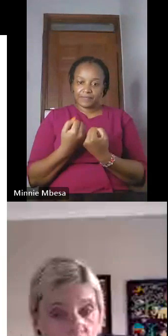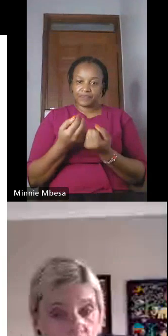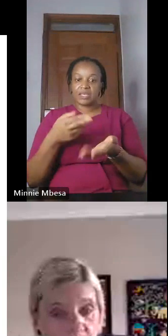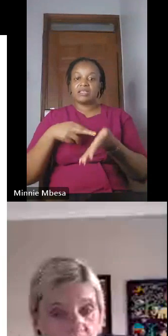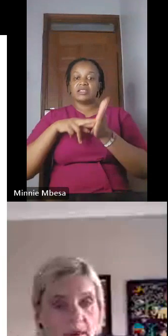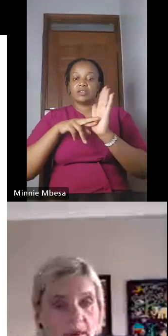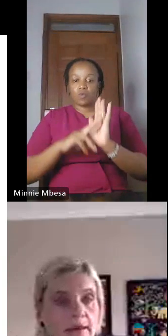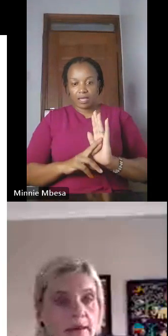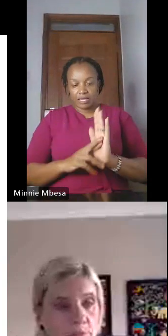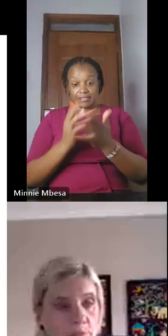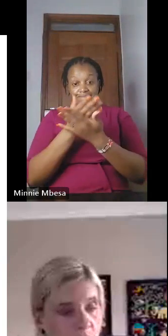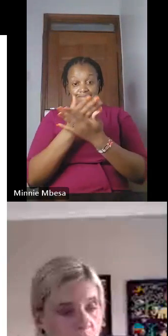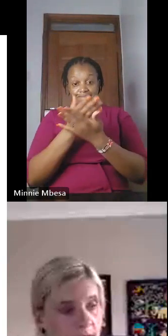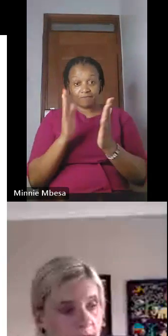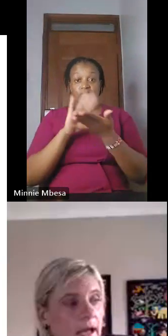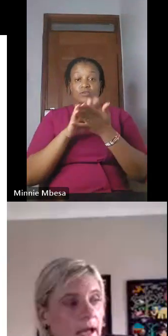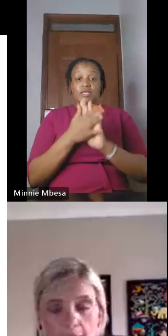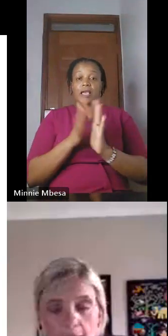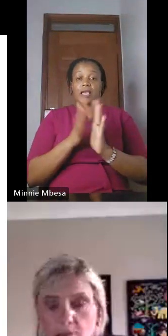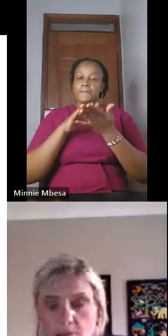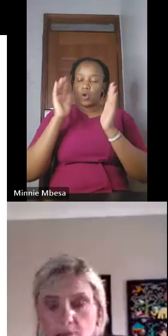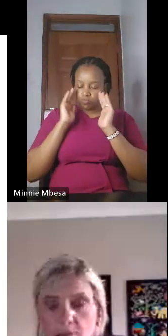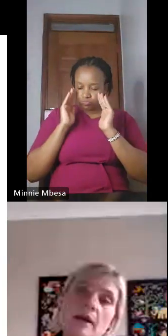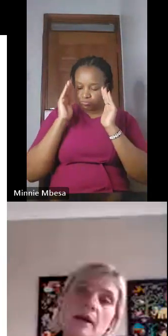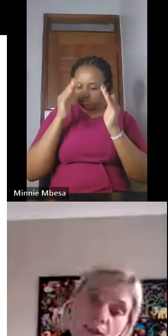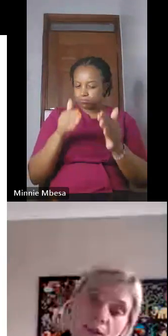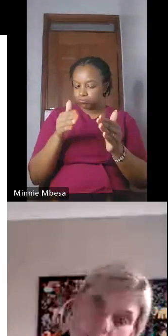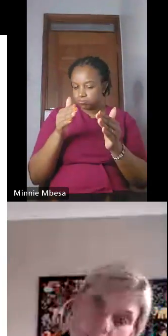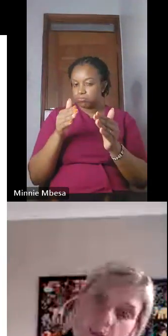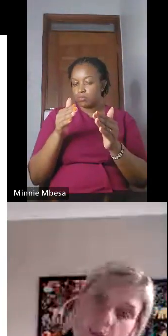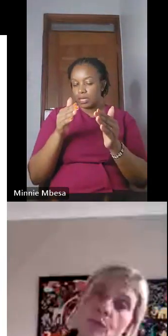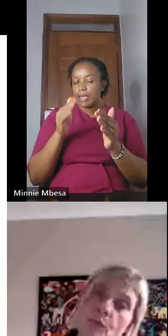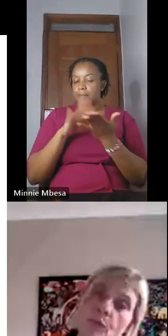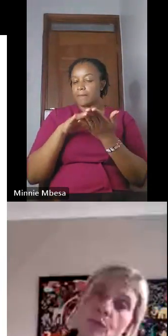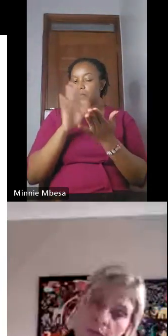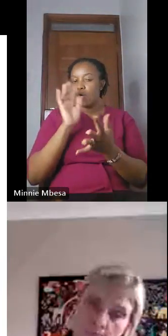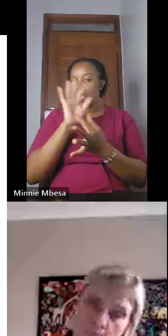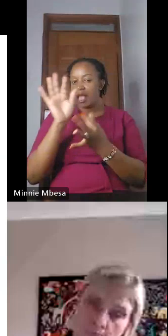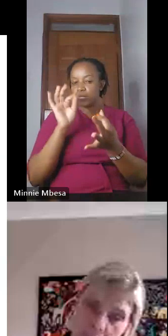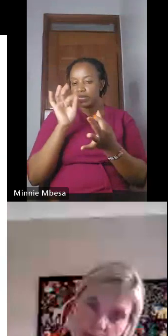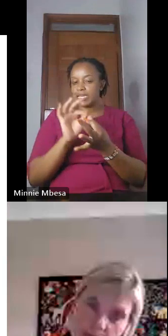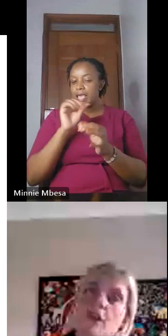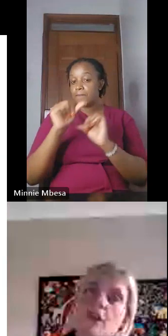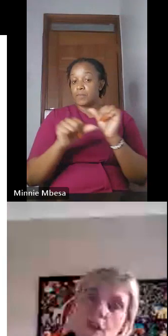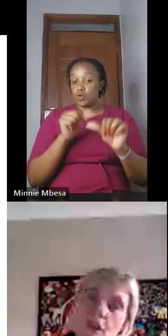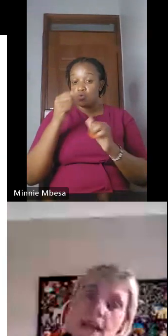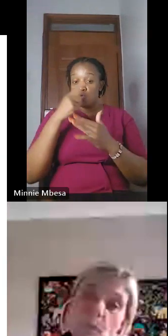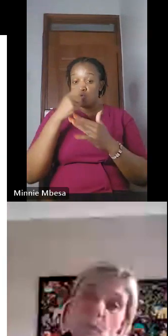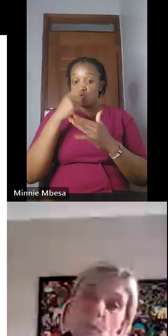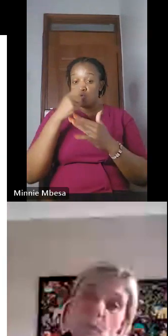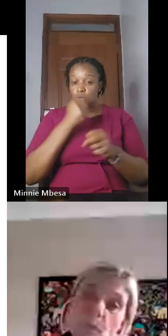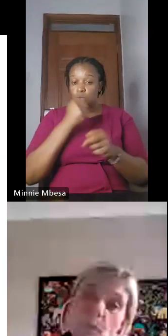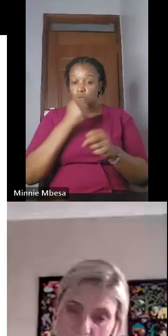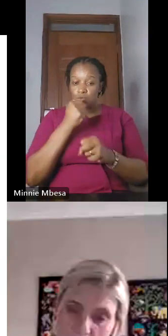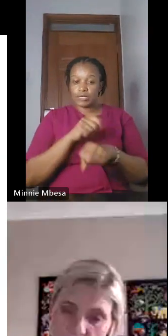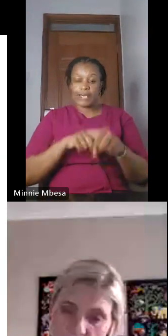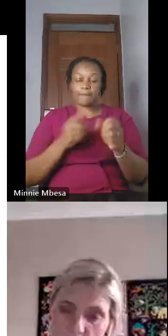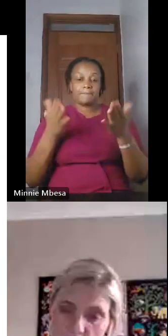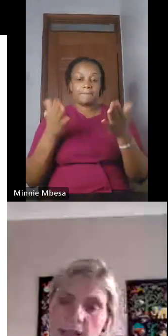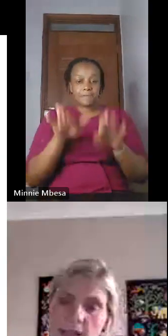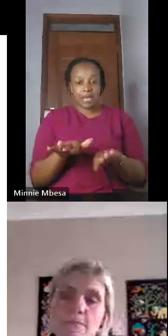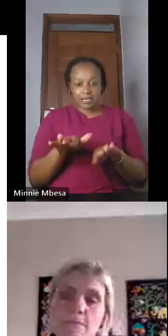and more thoughtful and more accurate about what you will do when you come back, so that we